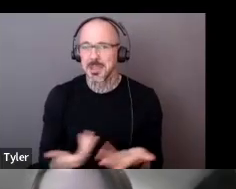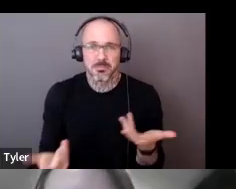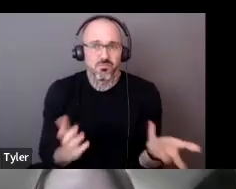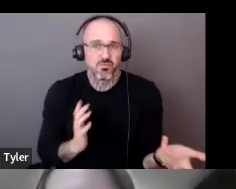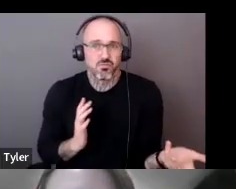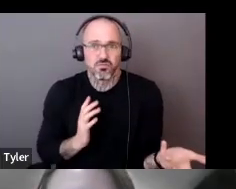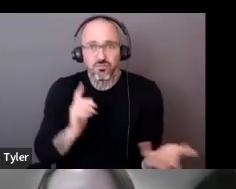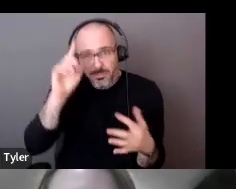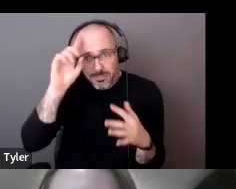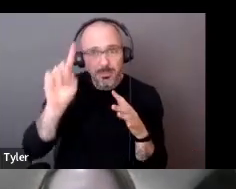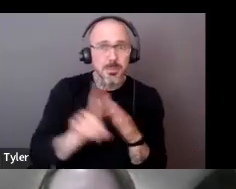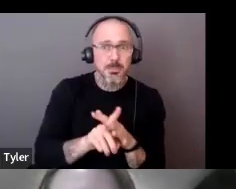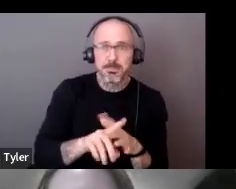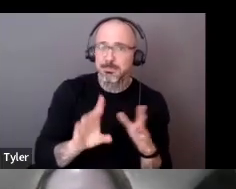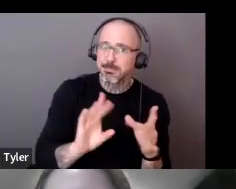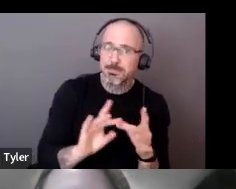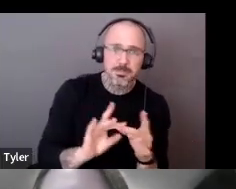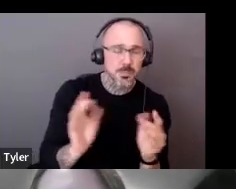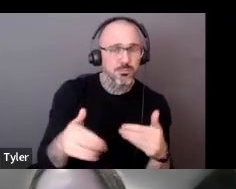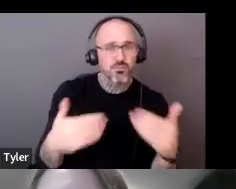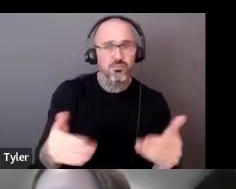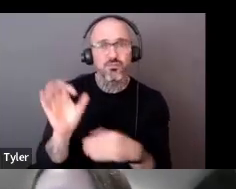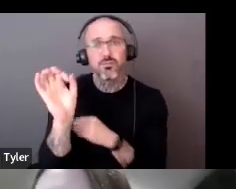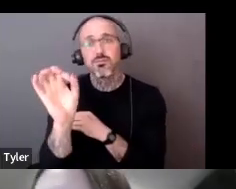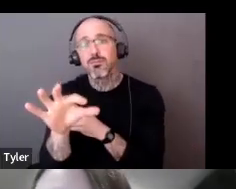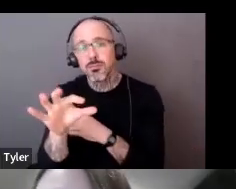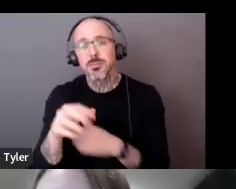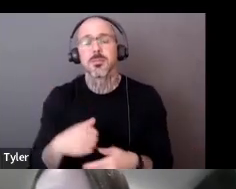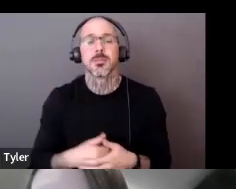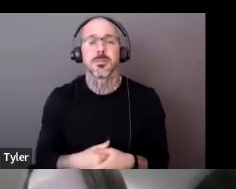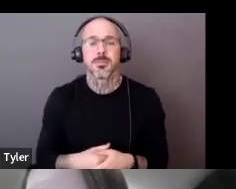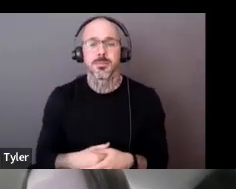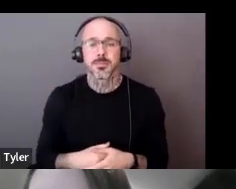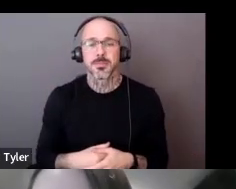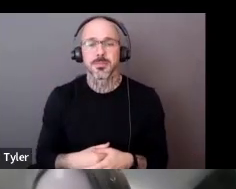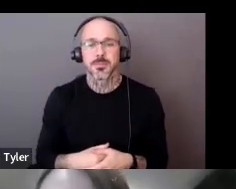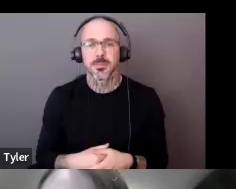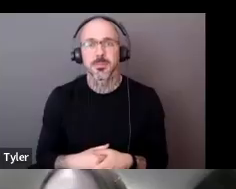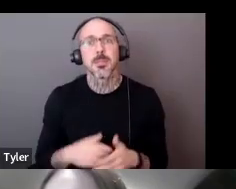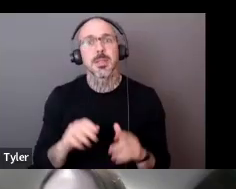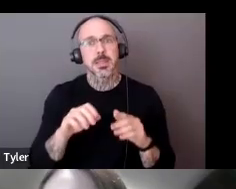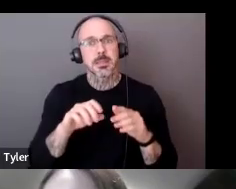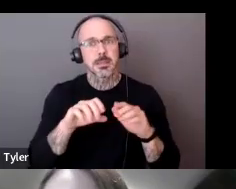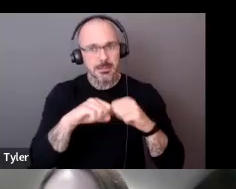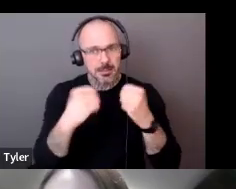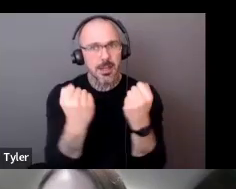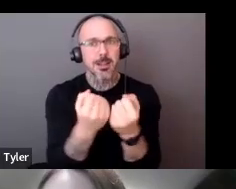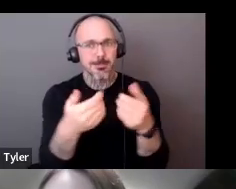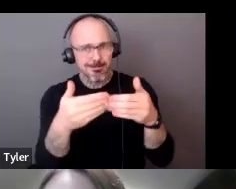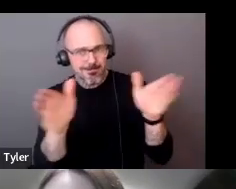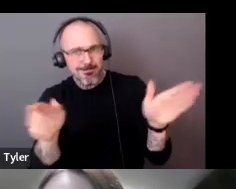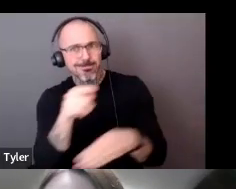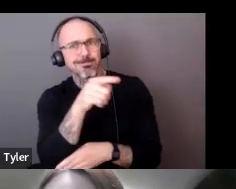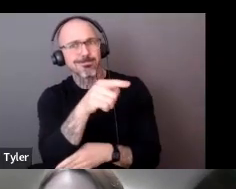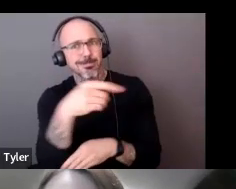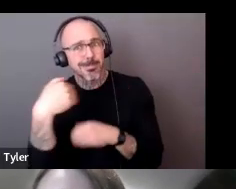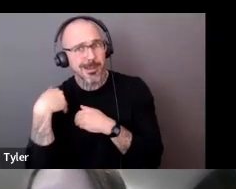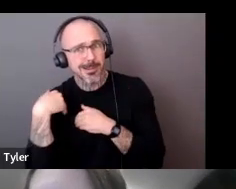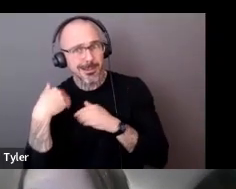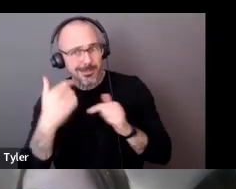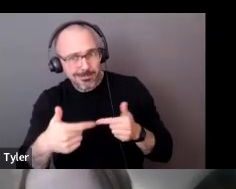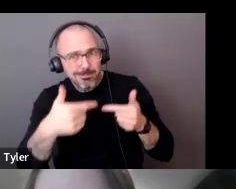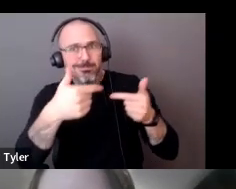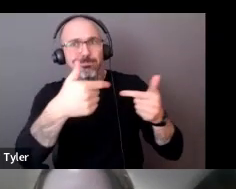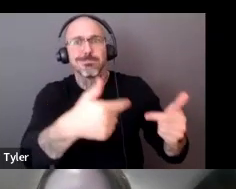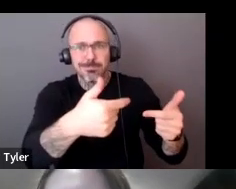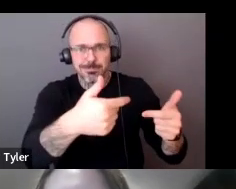have a discussion here, but the importance of, society kind of taking on that role or getting the